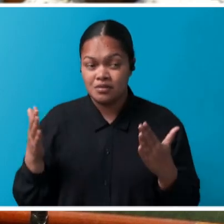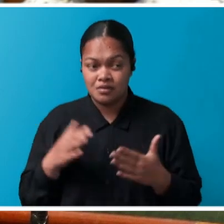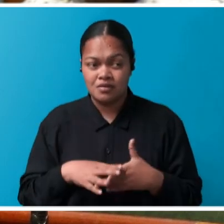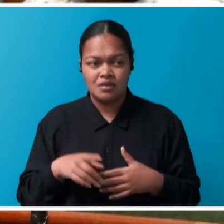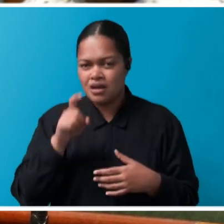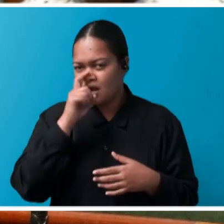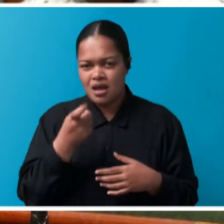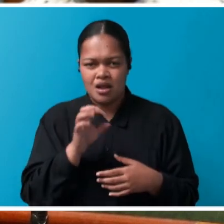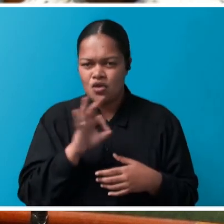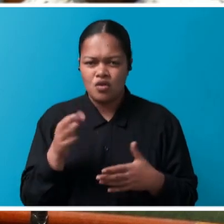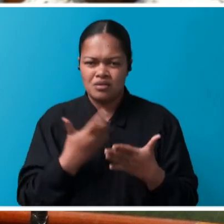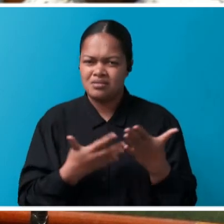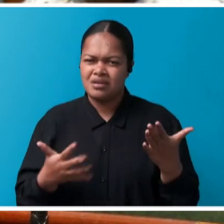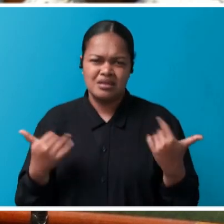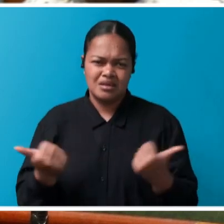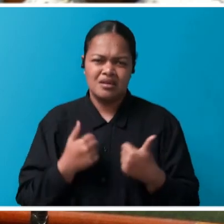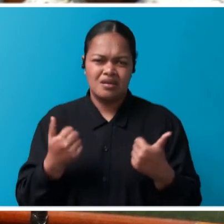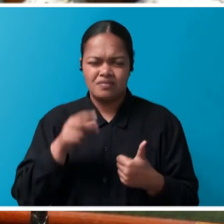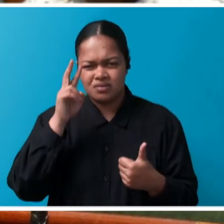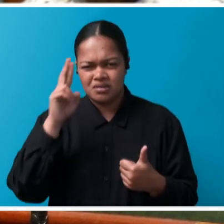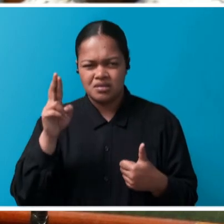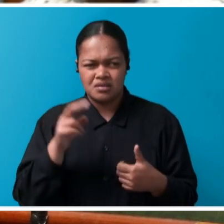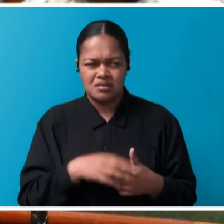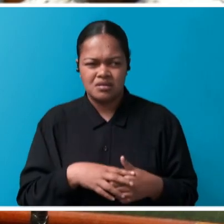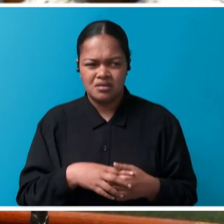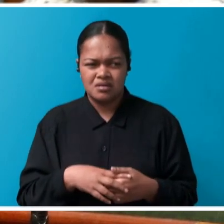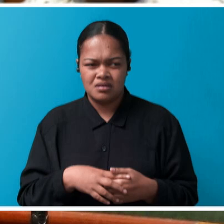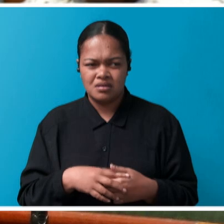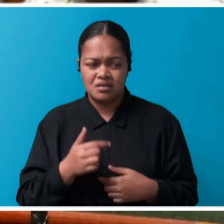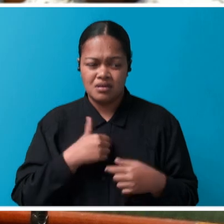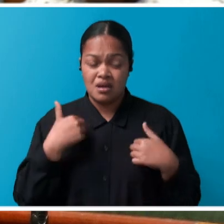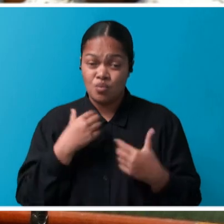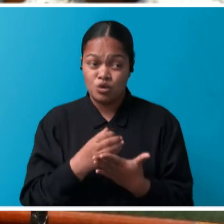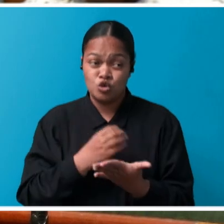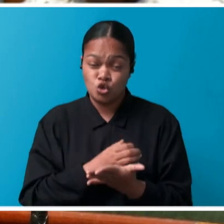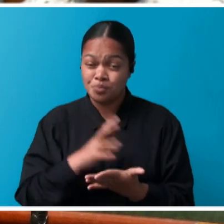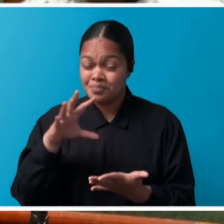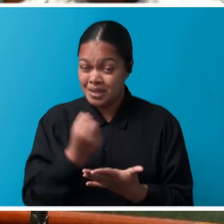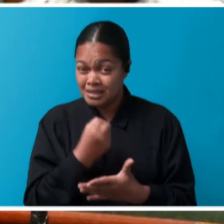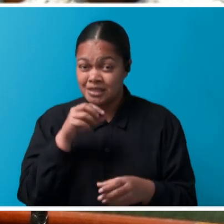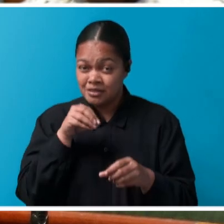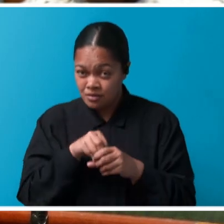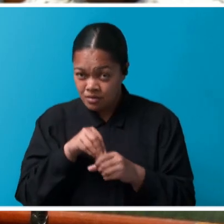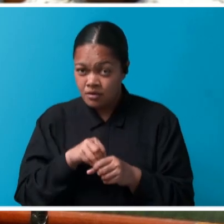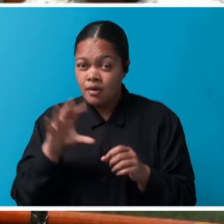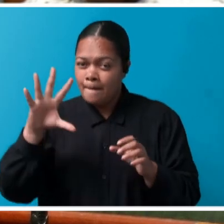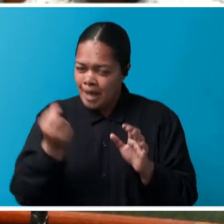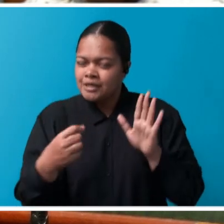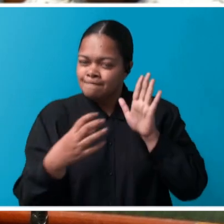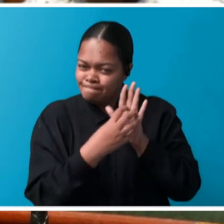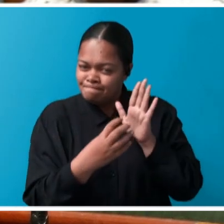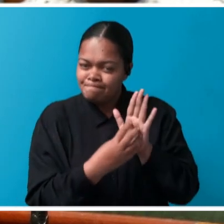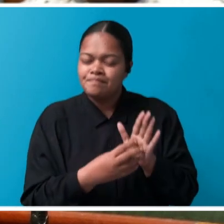cannot emphasize enough, Mr. Speaker, sir, that our curriculum must evolve to equip our students